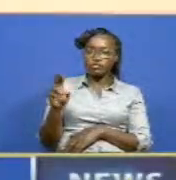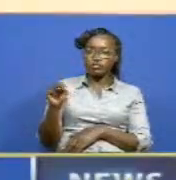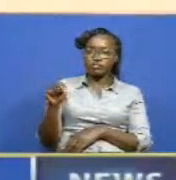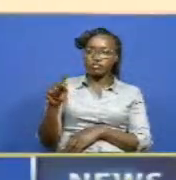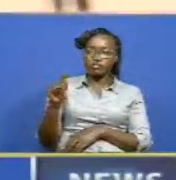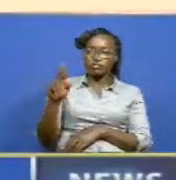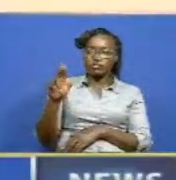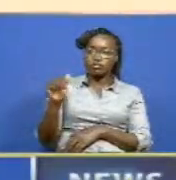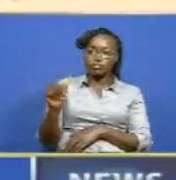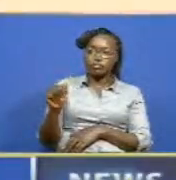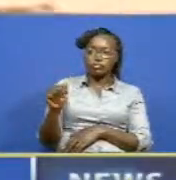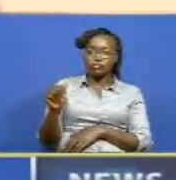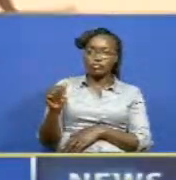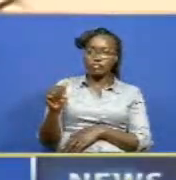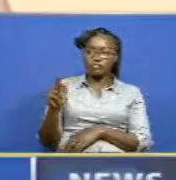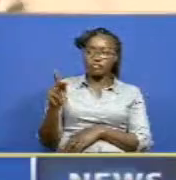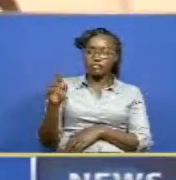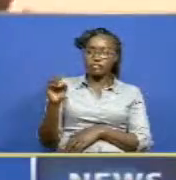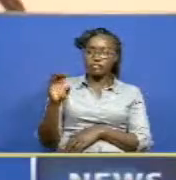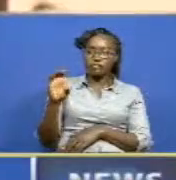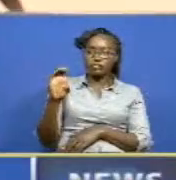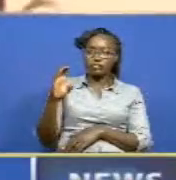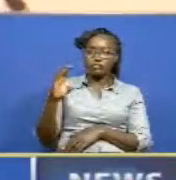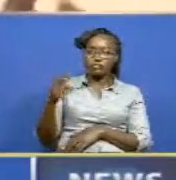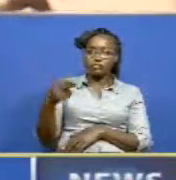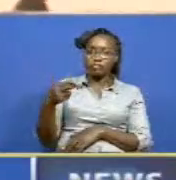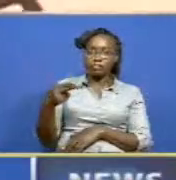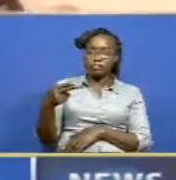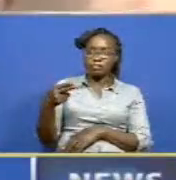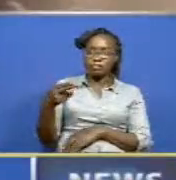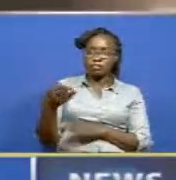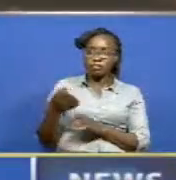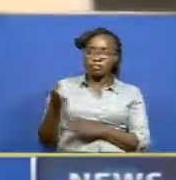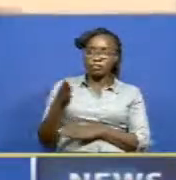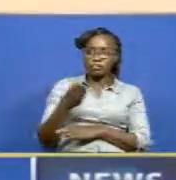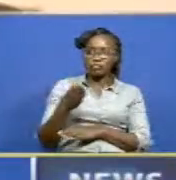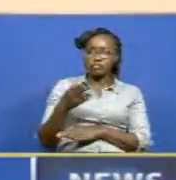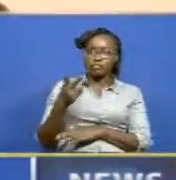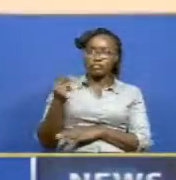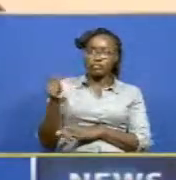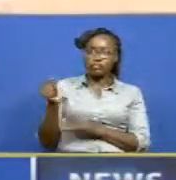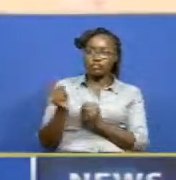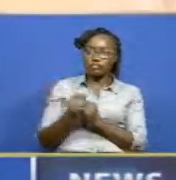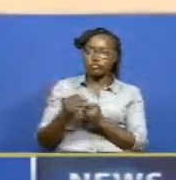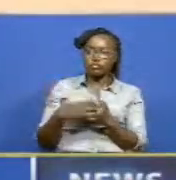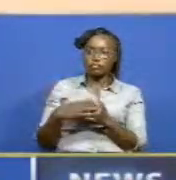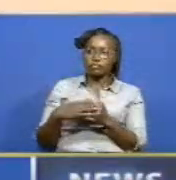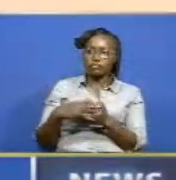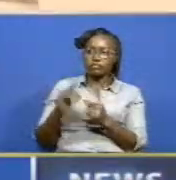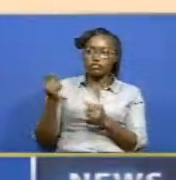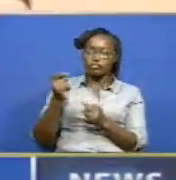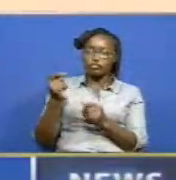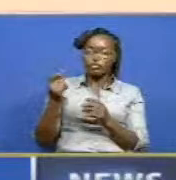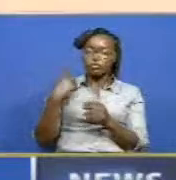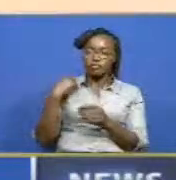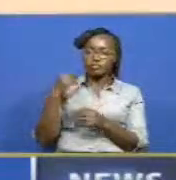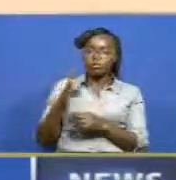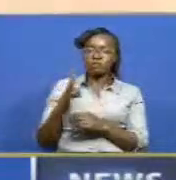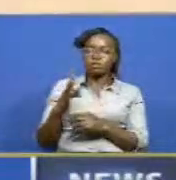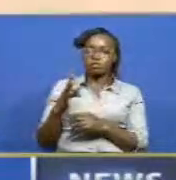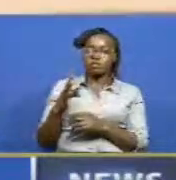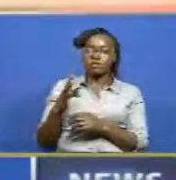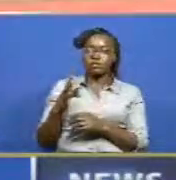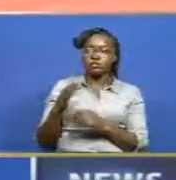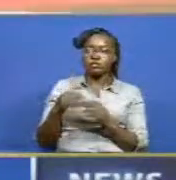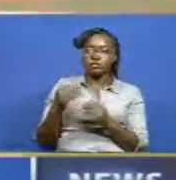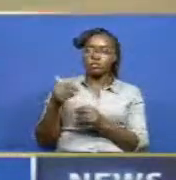Kieti and Aaron Koech. During the previous edition that was held in 2019, Kenya finished third on medal table